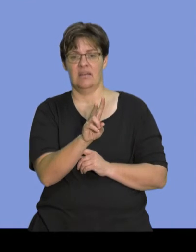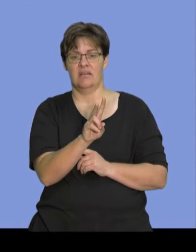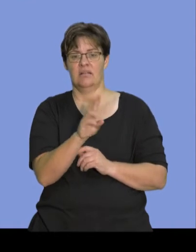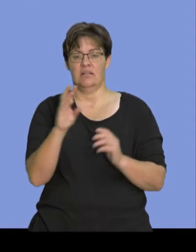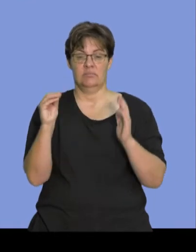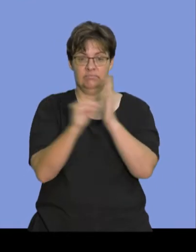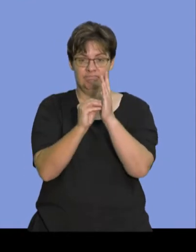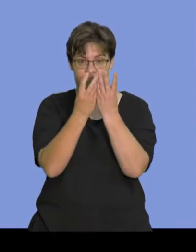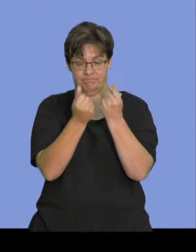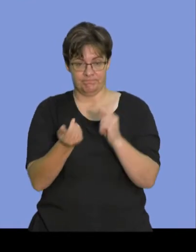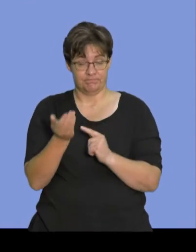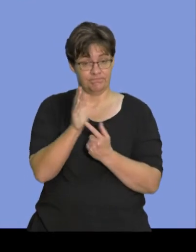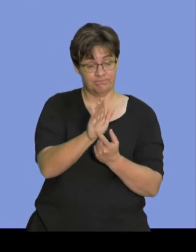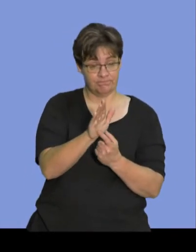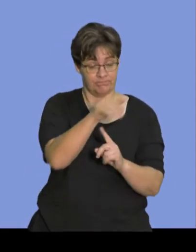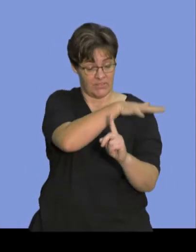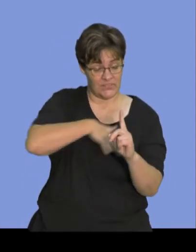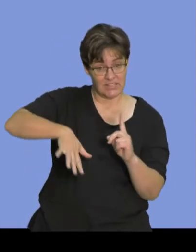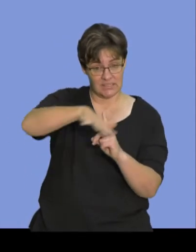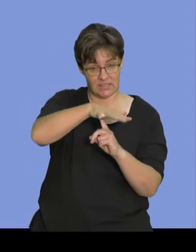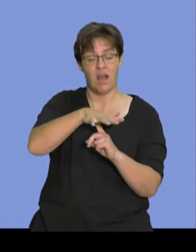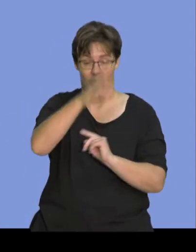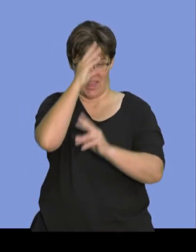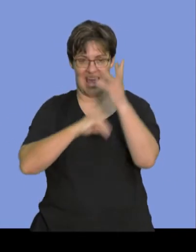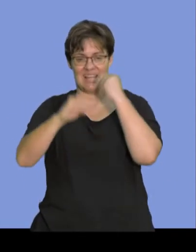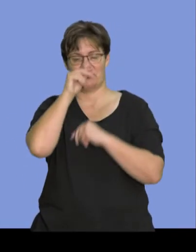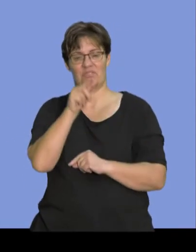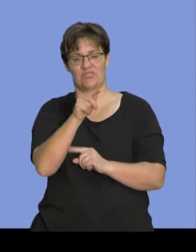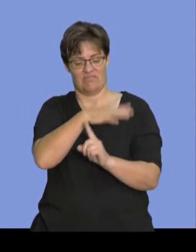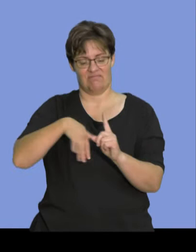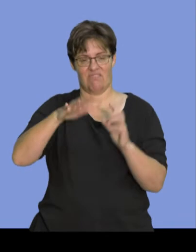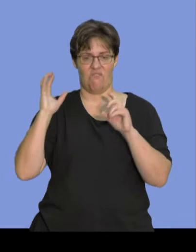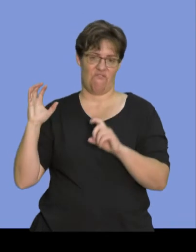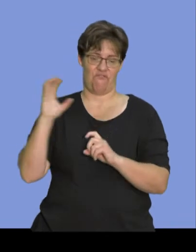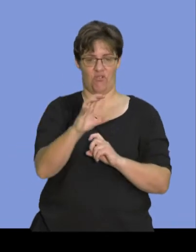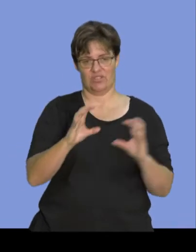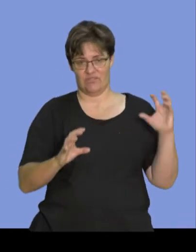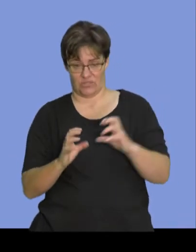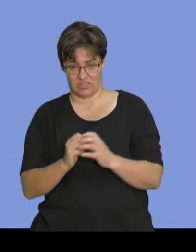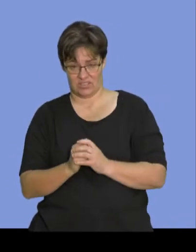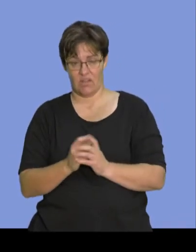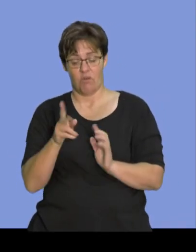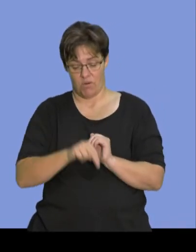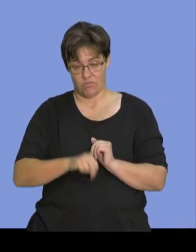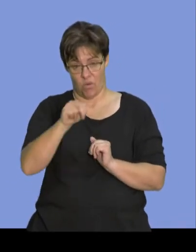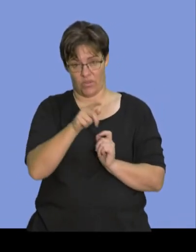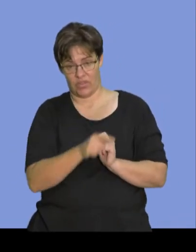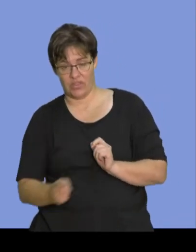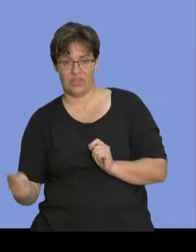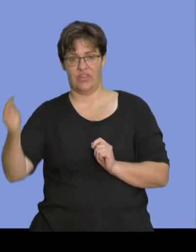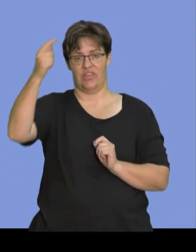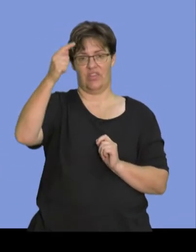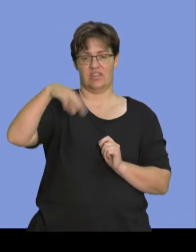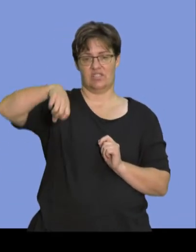a magnetic material on this field, it will actually experience a magnetic force. So the direction is actually from north